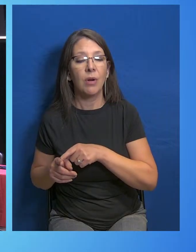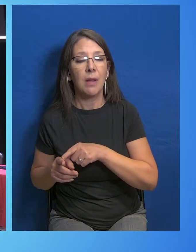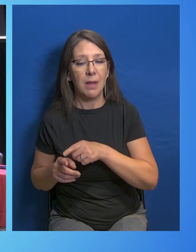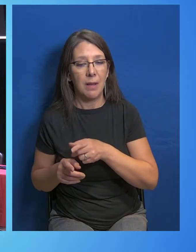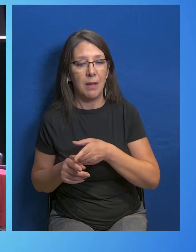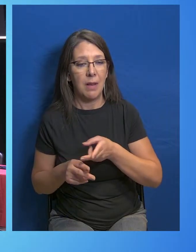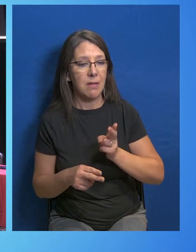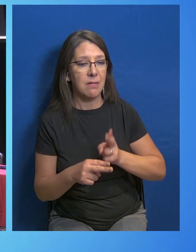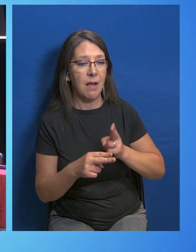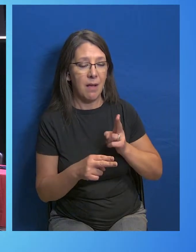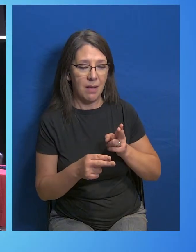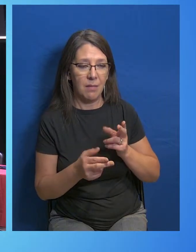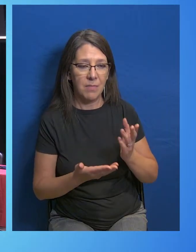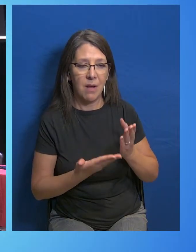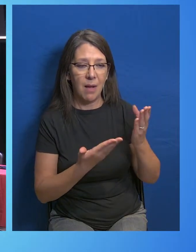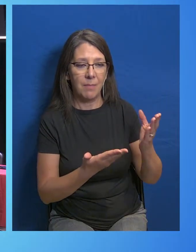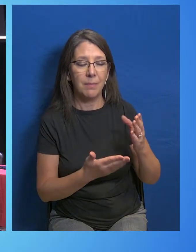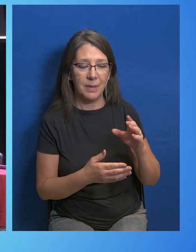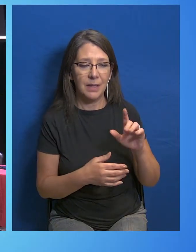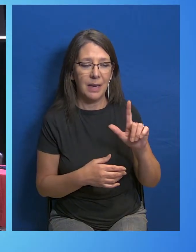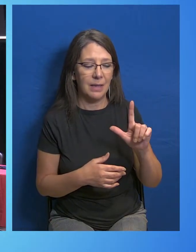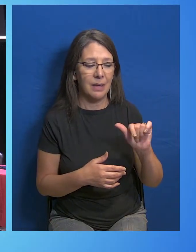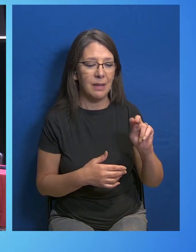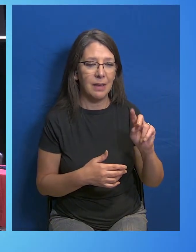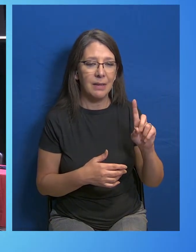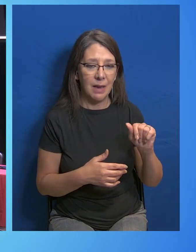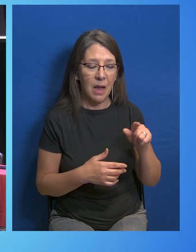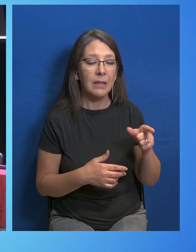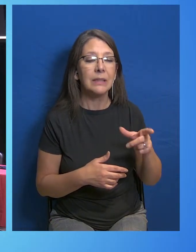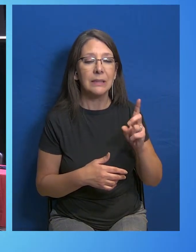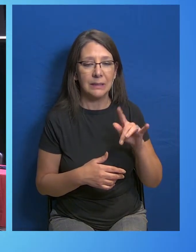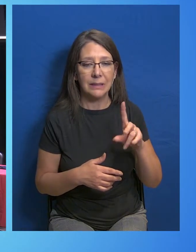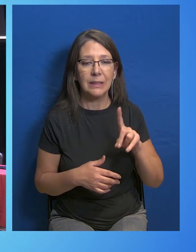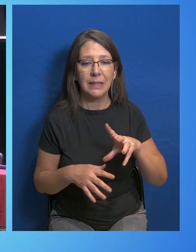as secretary. She did accept the nomination.